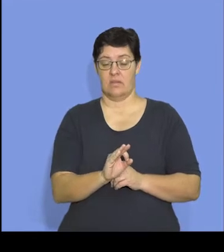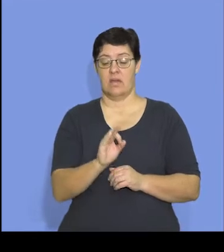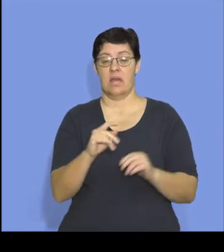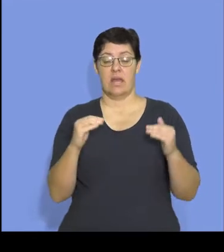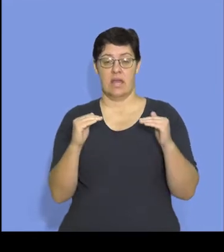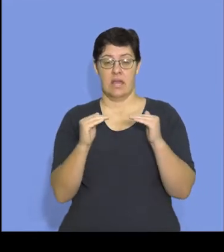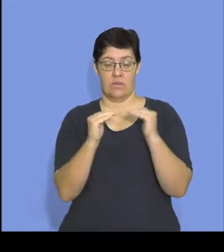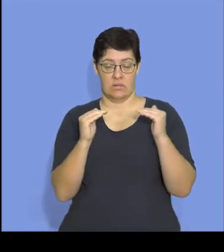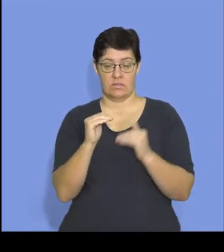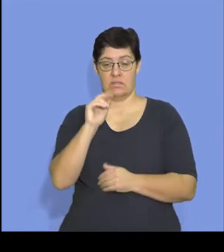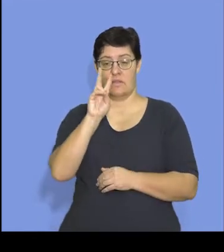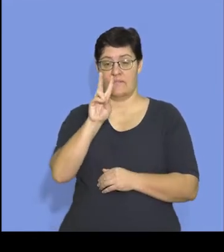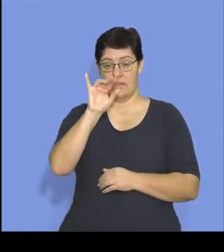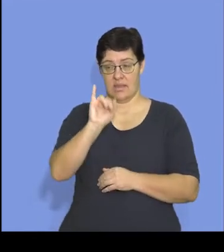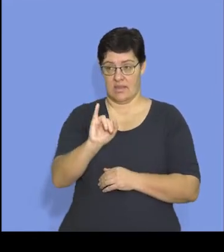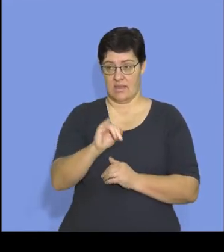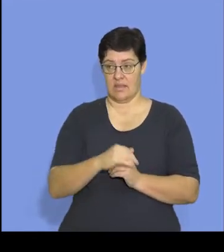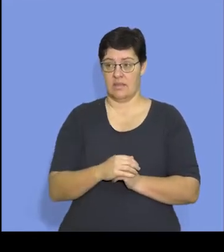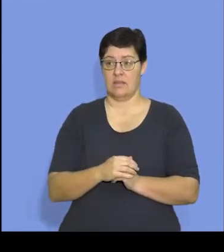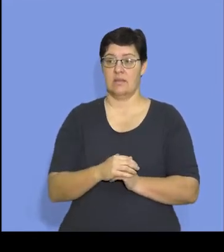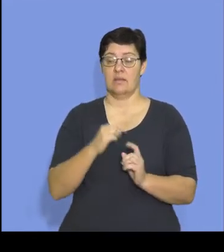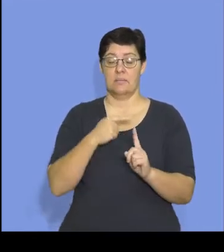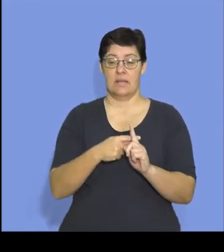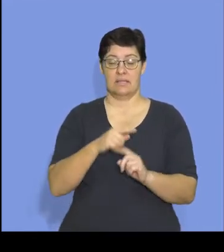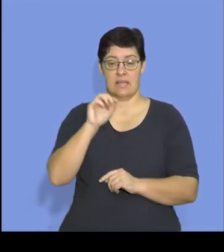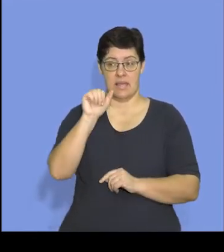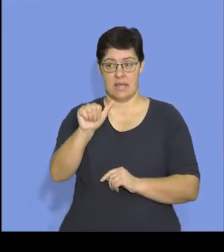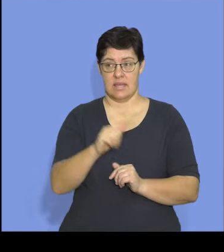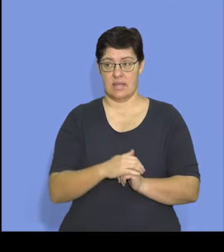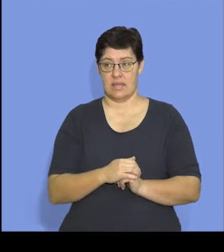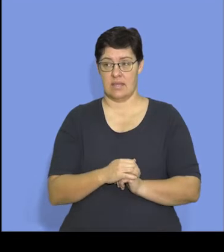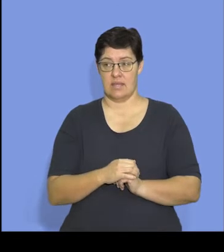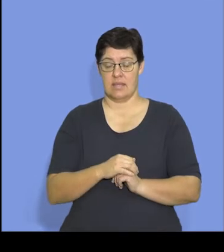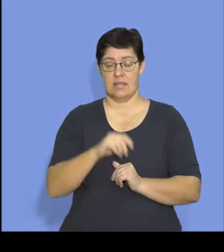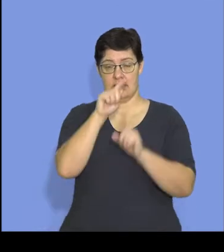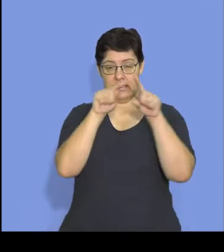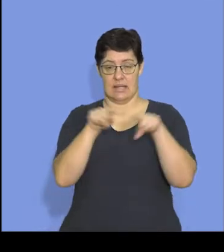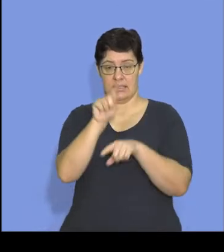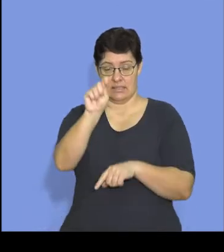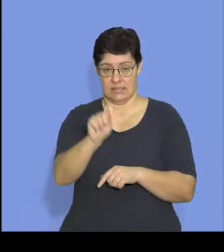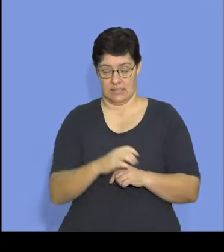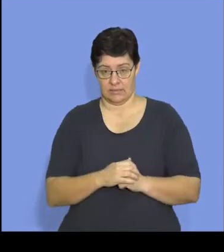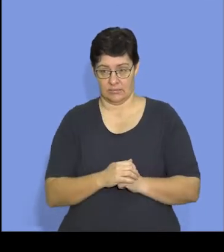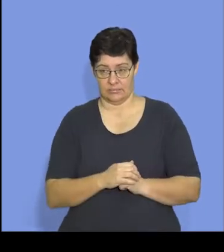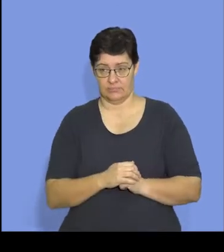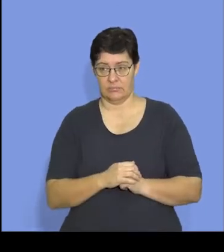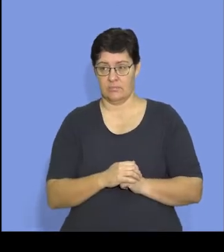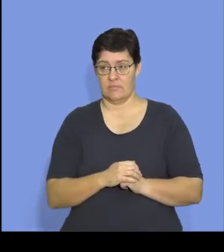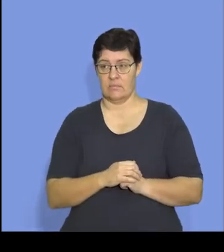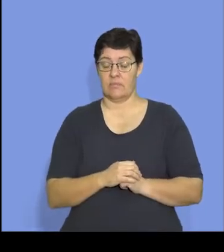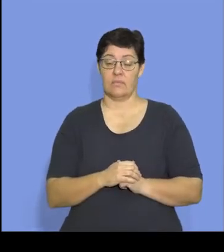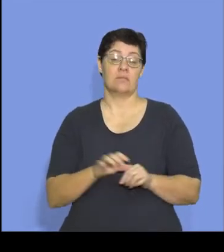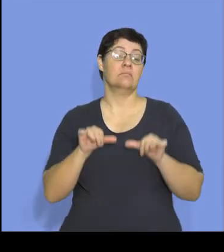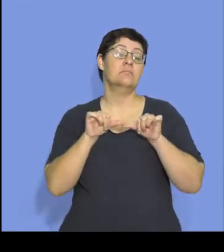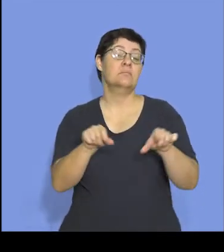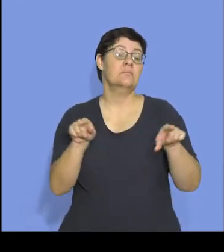equals VI plus A delta T. Now what's going to stay the